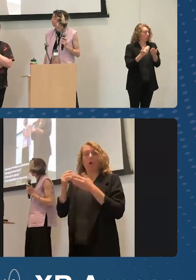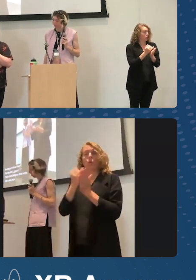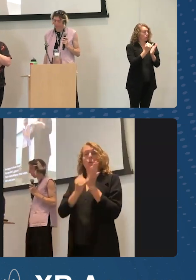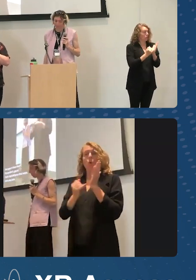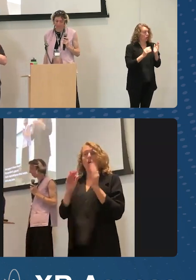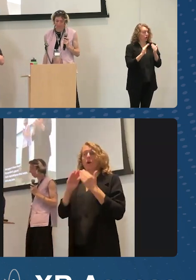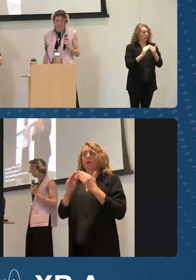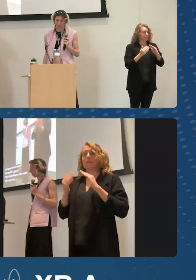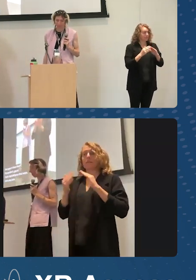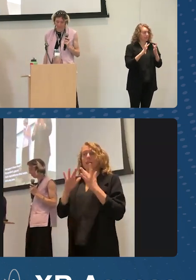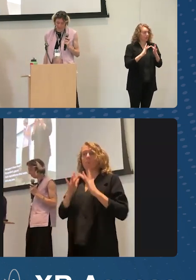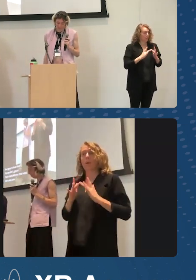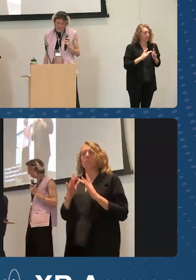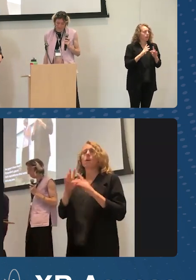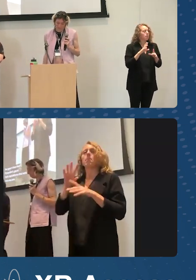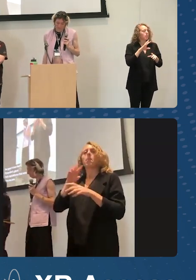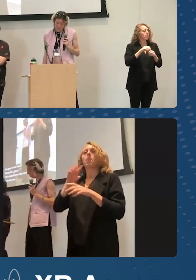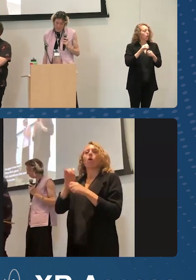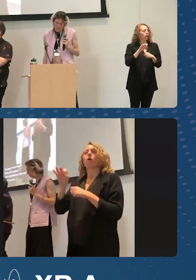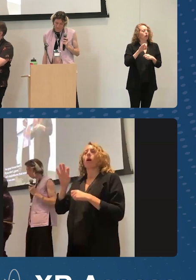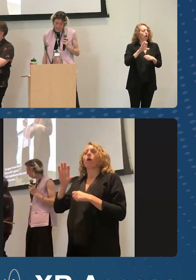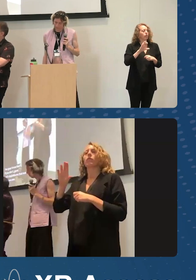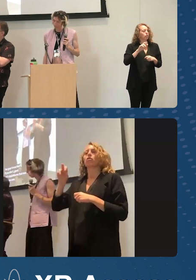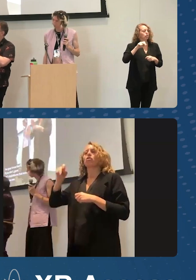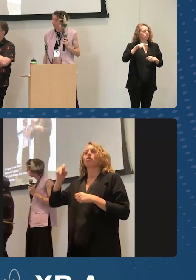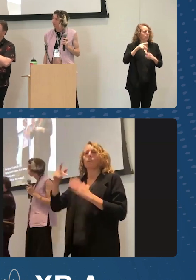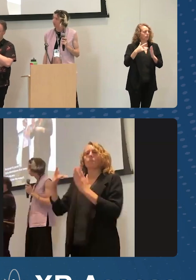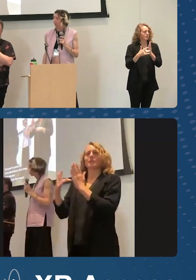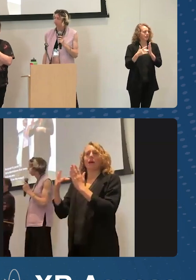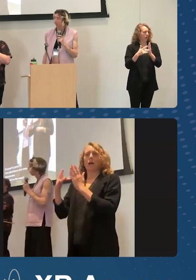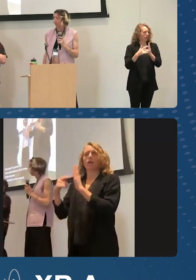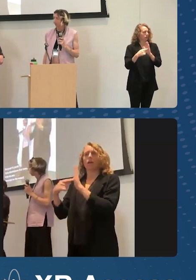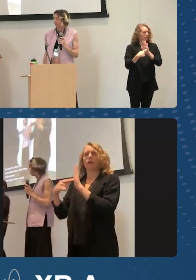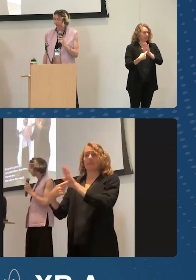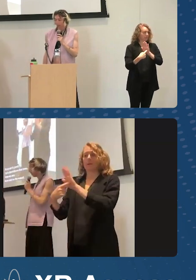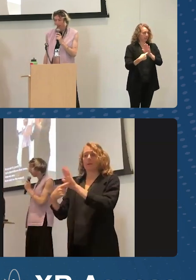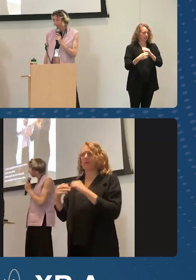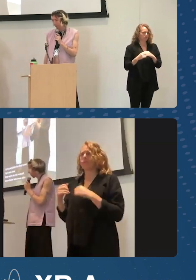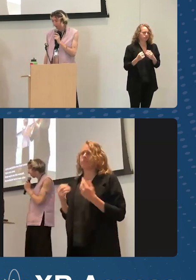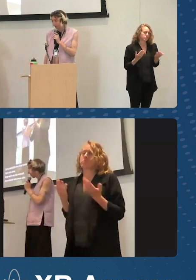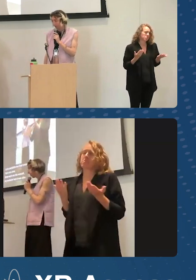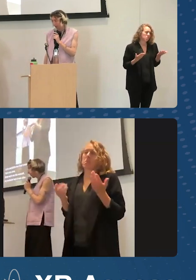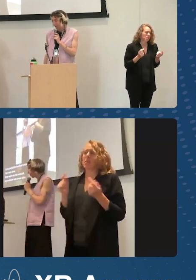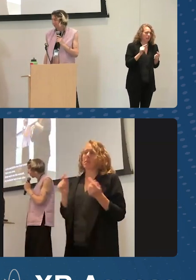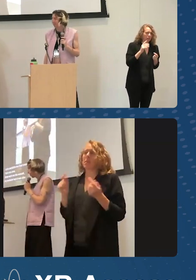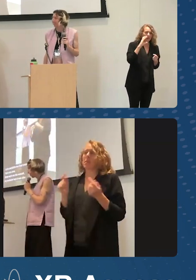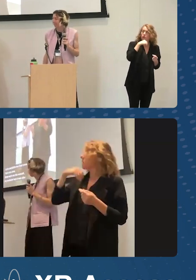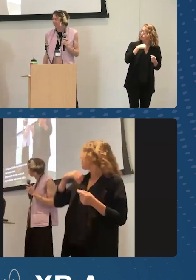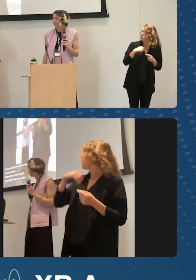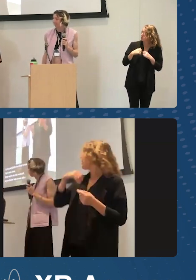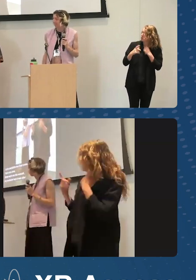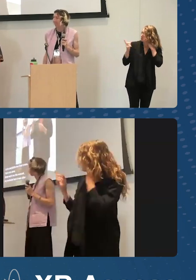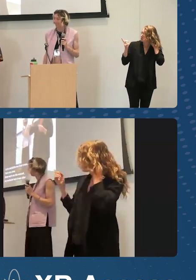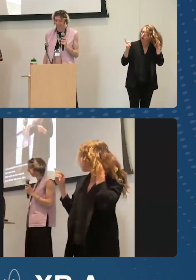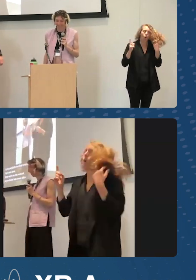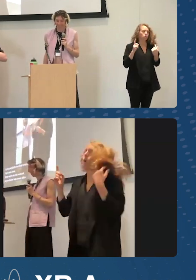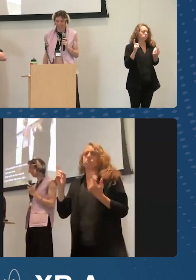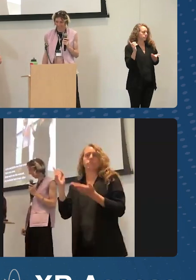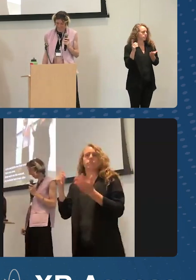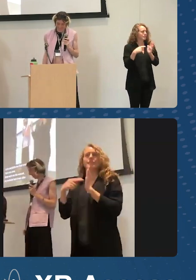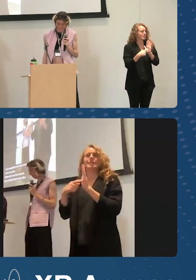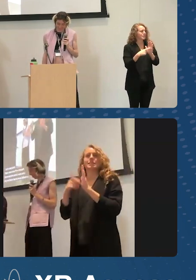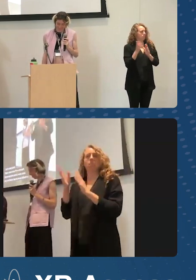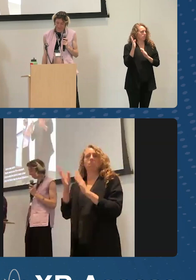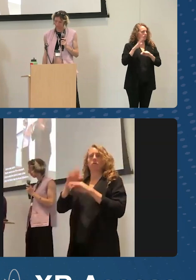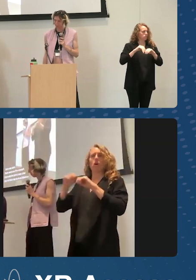part of the Crip Tech exhibition, where I don't know what slide we're on here, but we'll talk about some install shots. There we go. So we'll